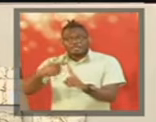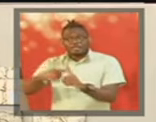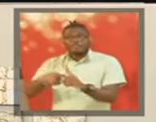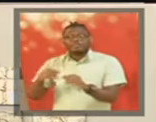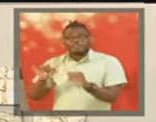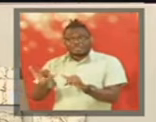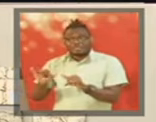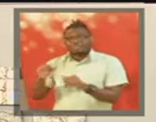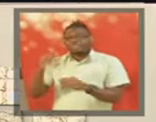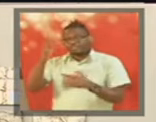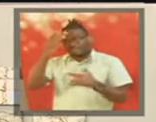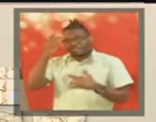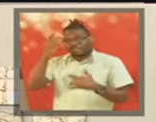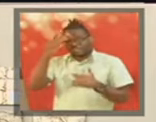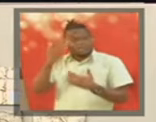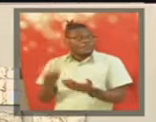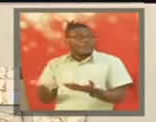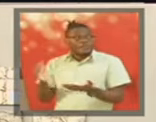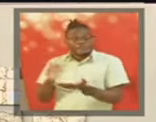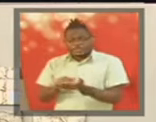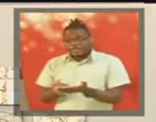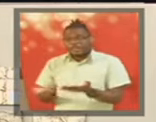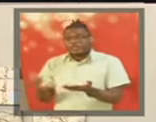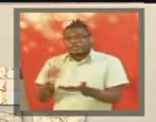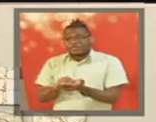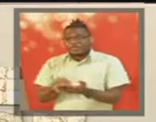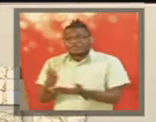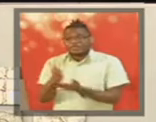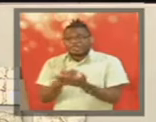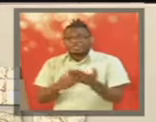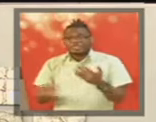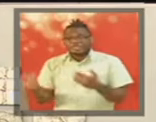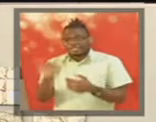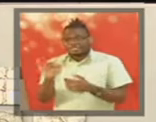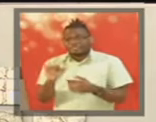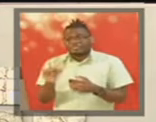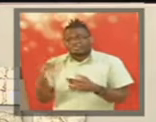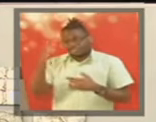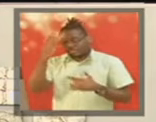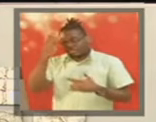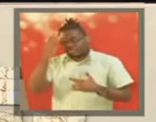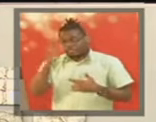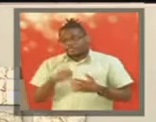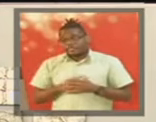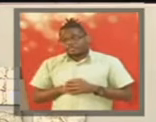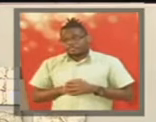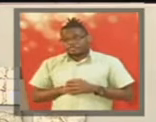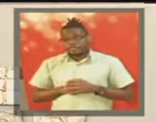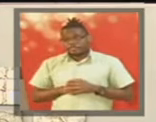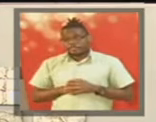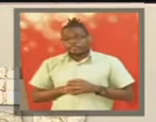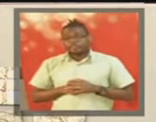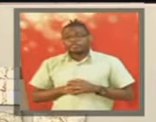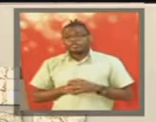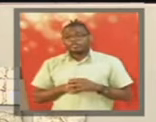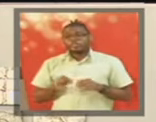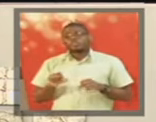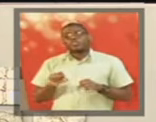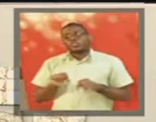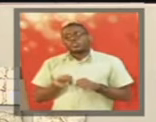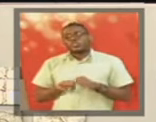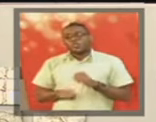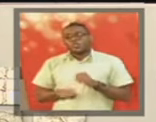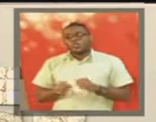recurring kind of chronic symptoms. And as we've been saying all along, it's very early in the process. COVID-19 is less than a